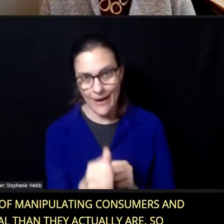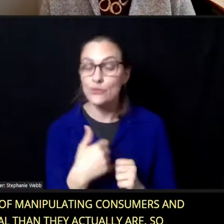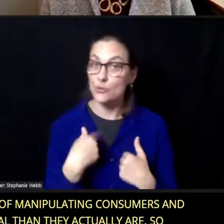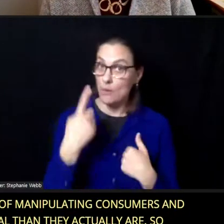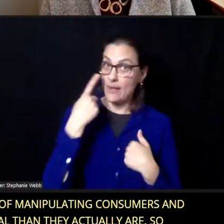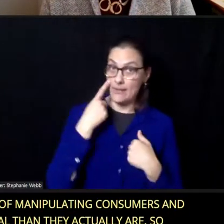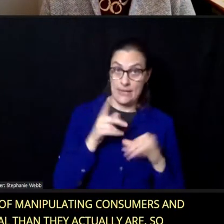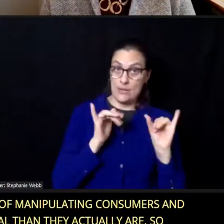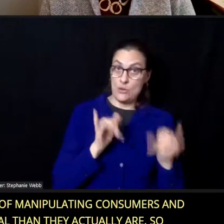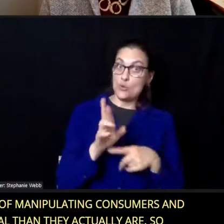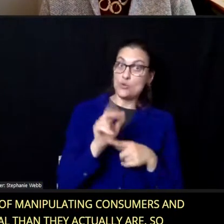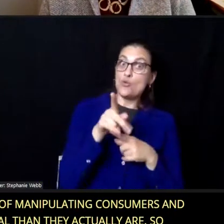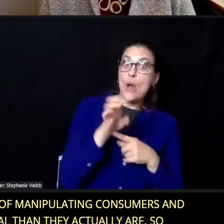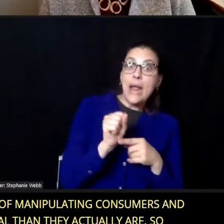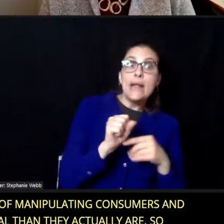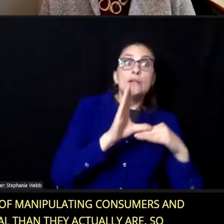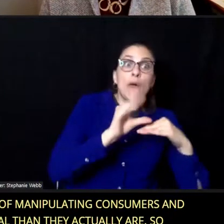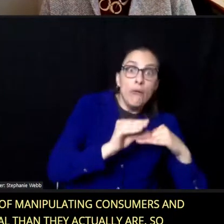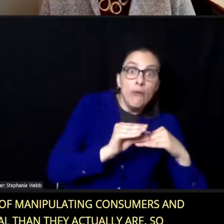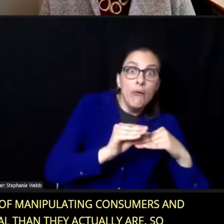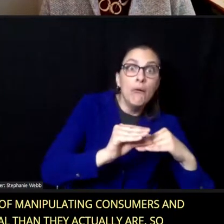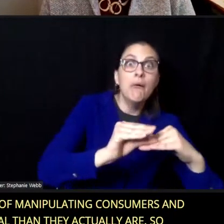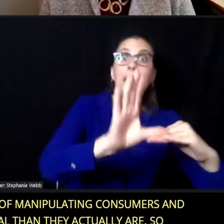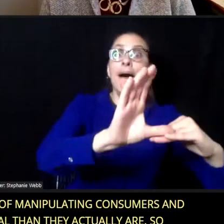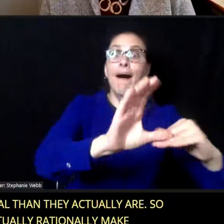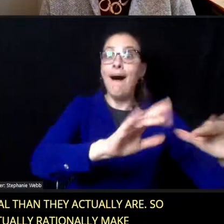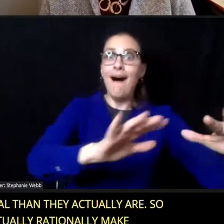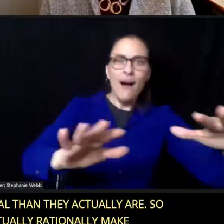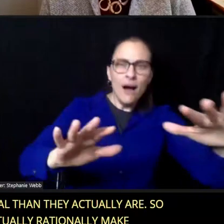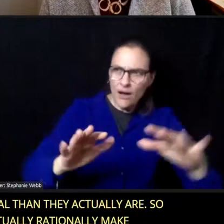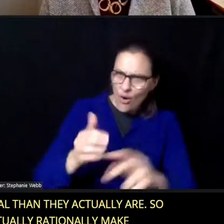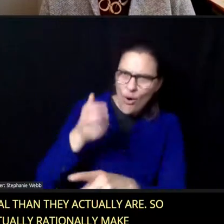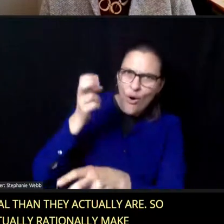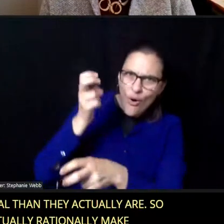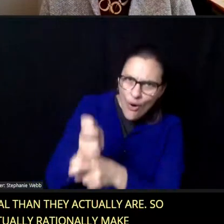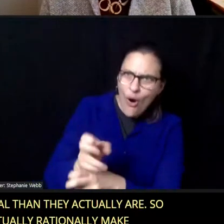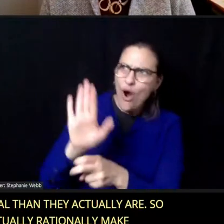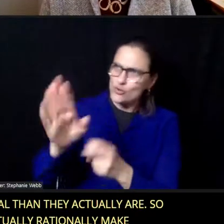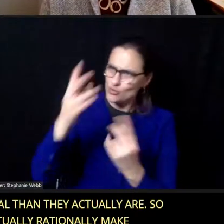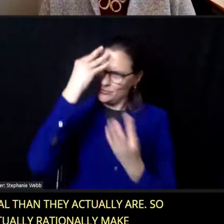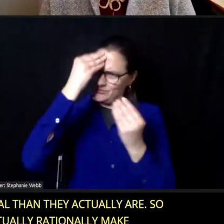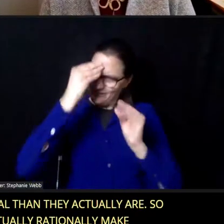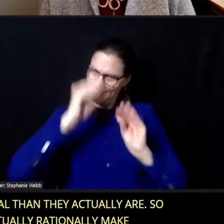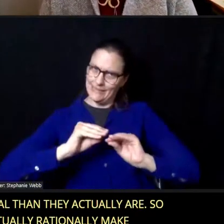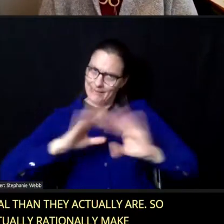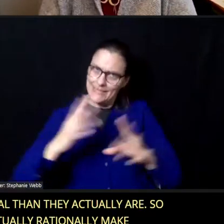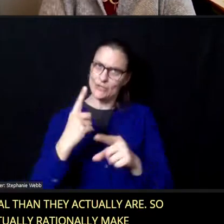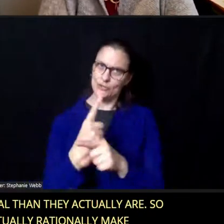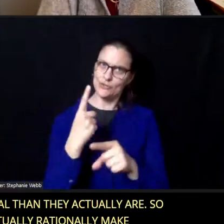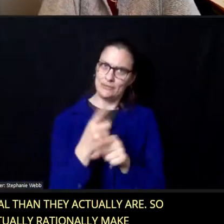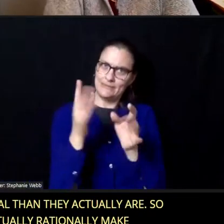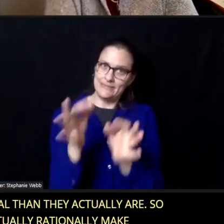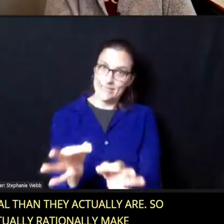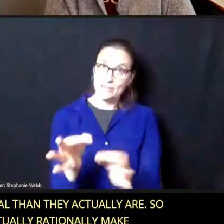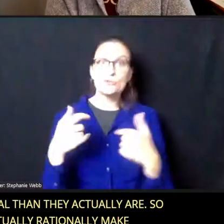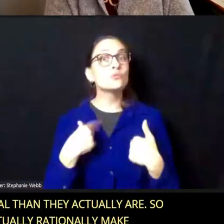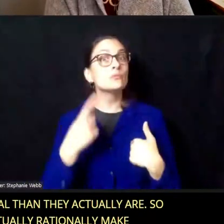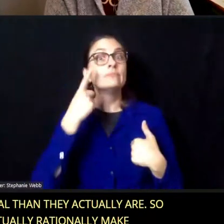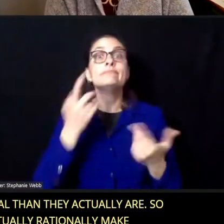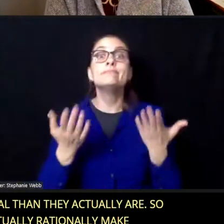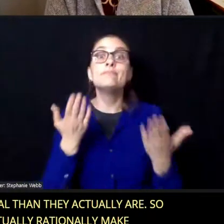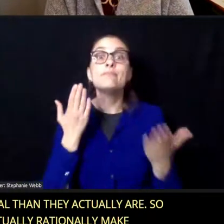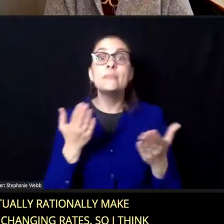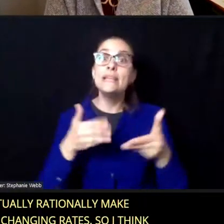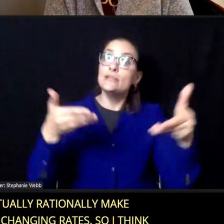changing rates. So I think having some sort of a standard period, and I don't know if 1 year is the